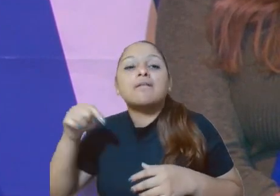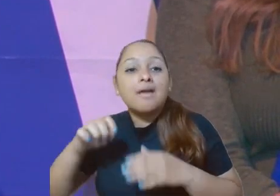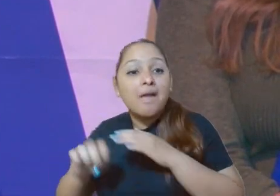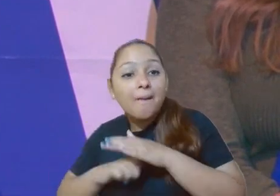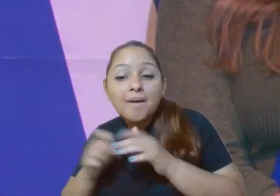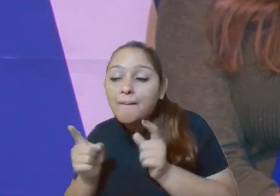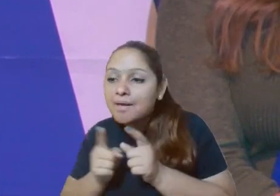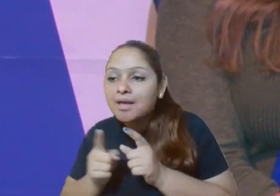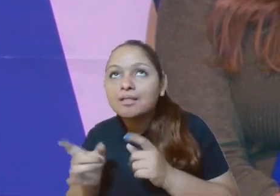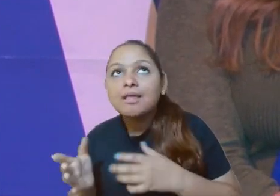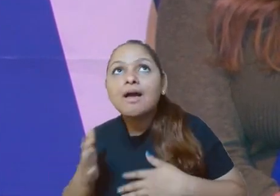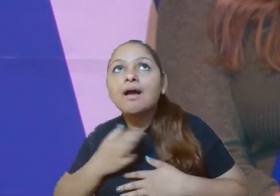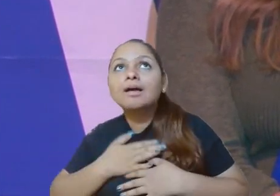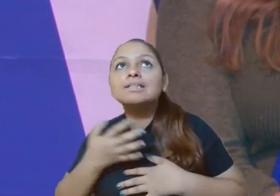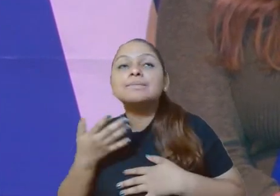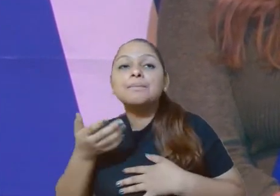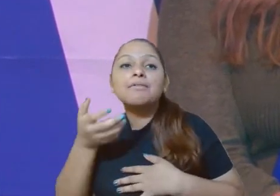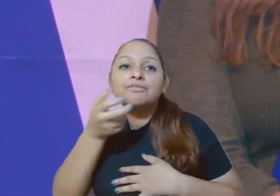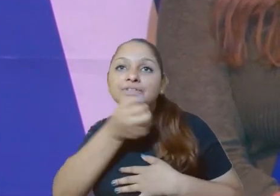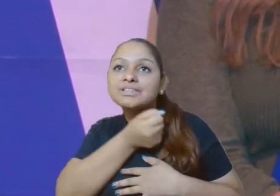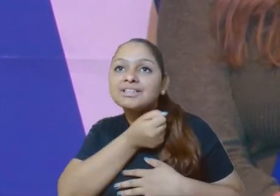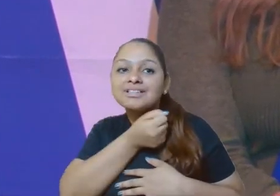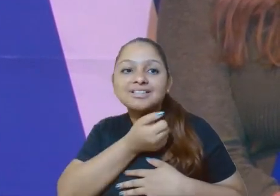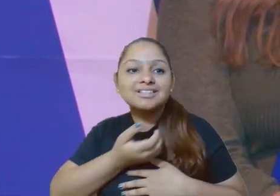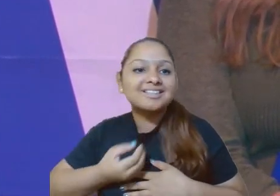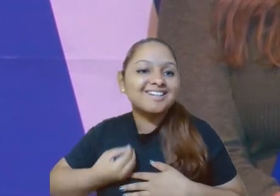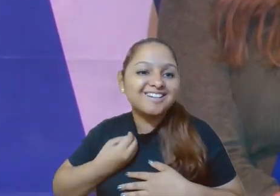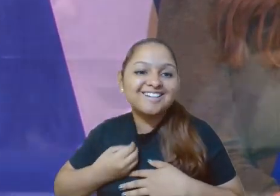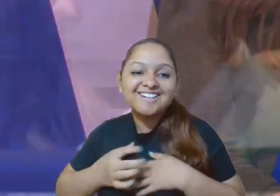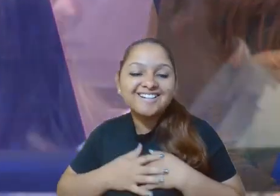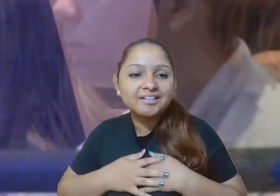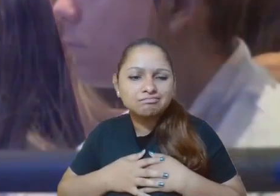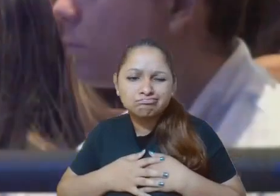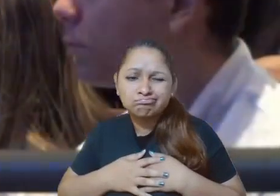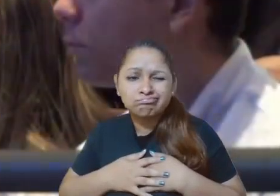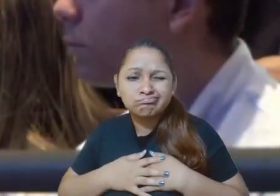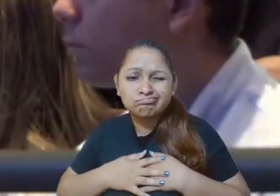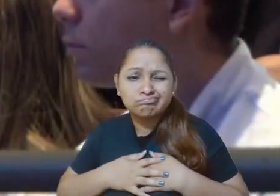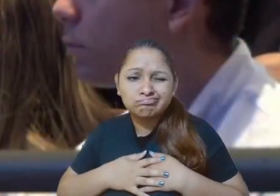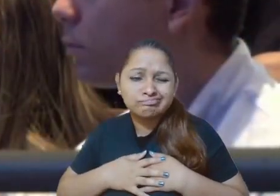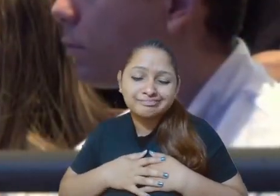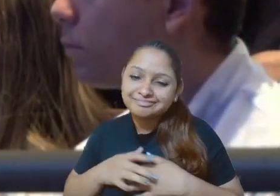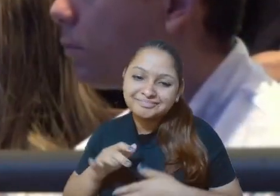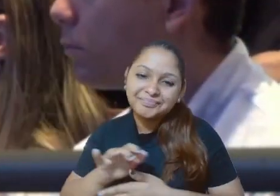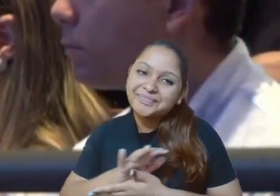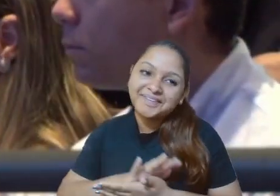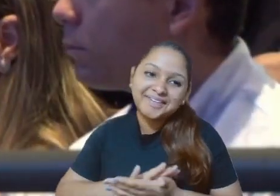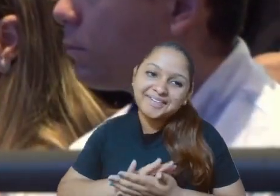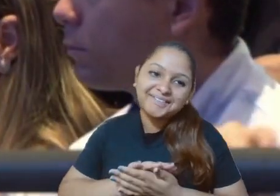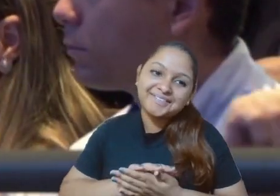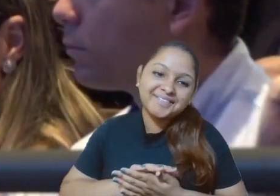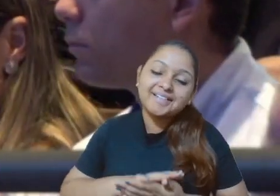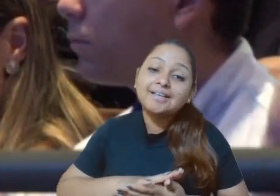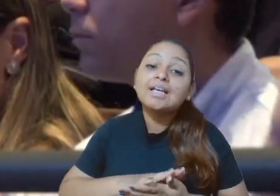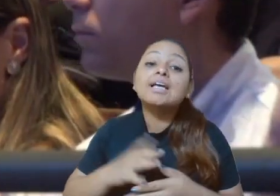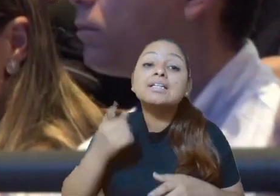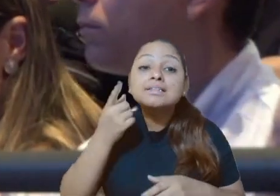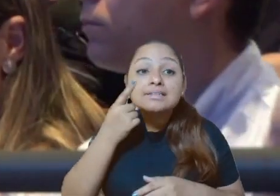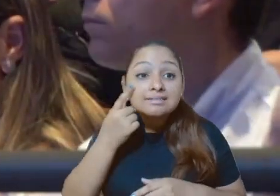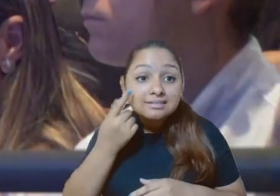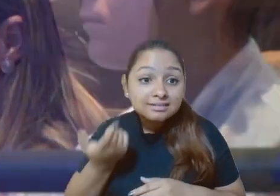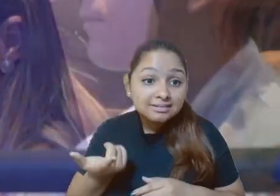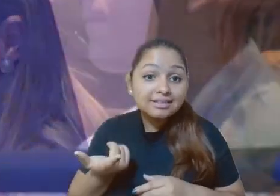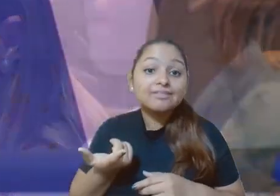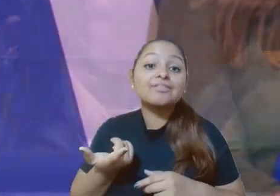to happen. Even though it's one problem, when we design the journey for this entire problem, we have hundreds of different solutions that can be startups or